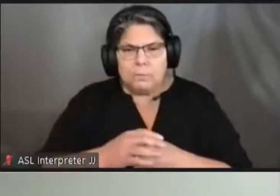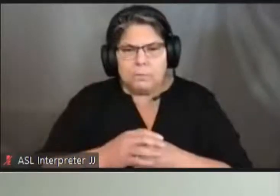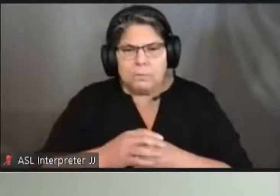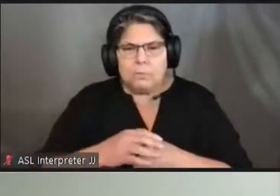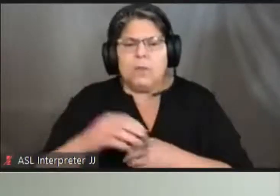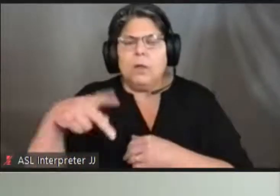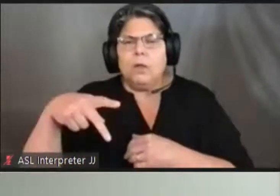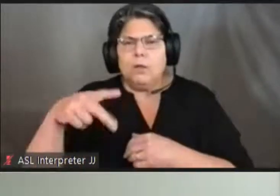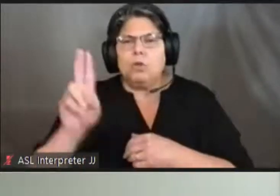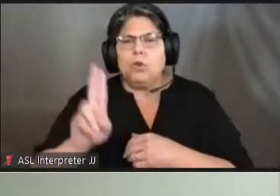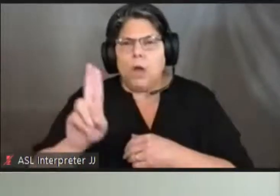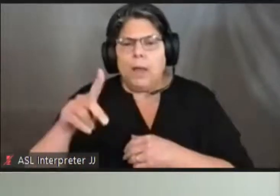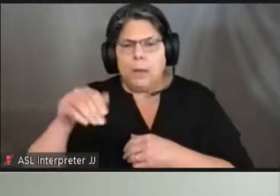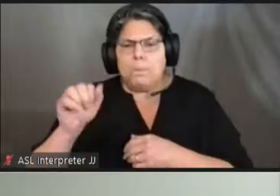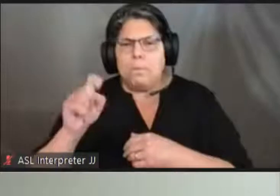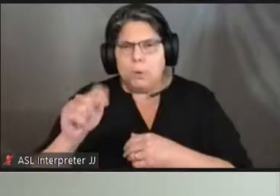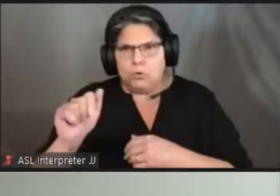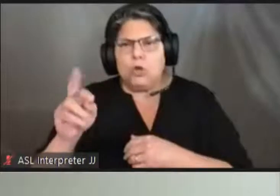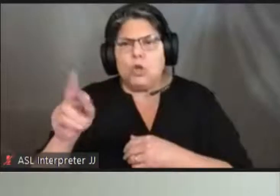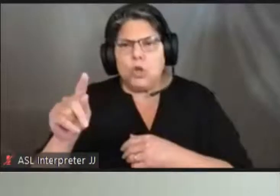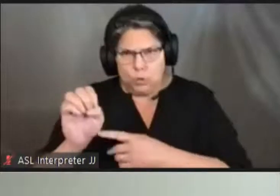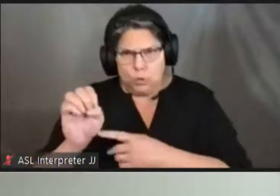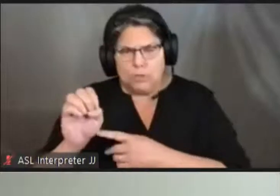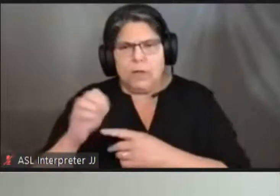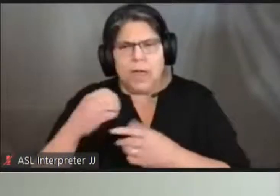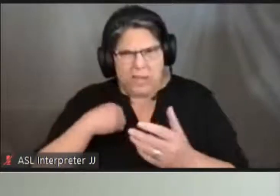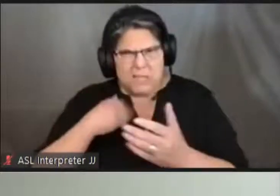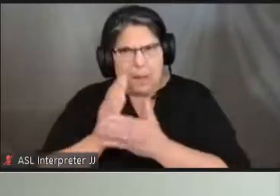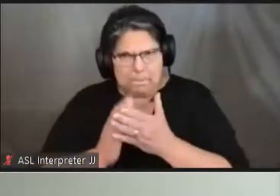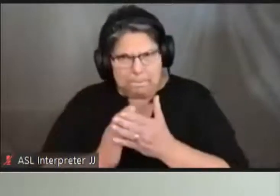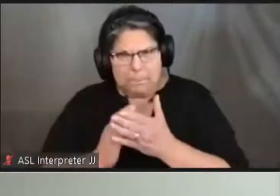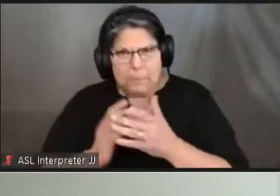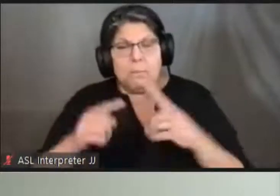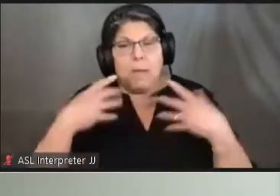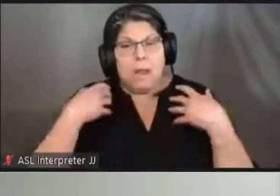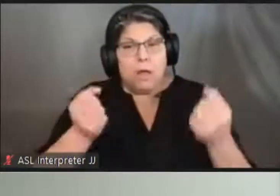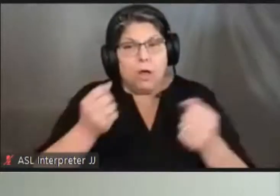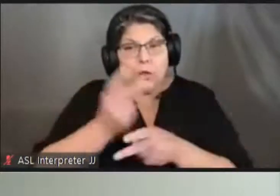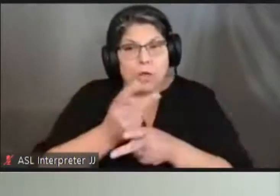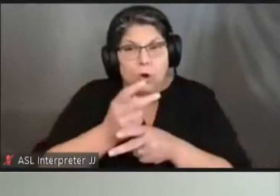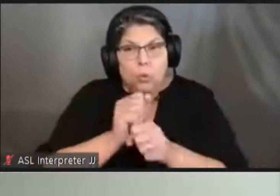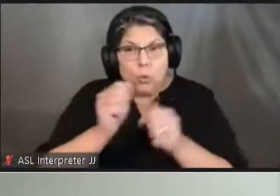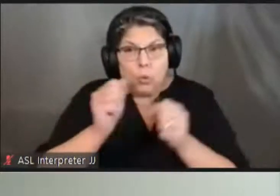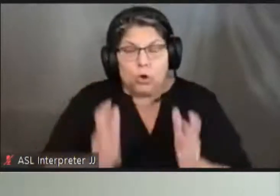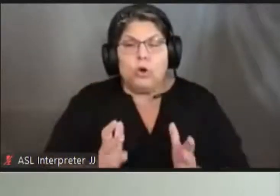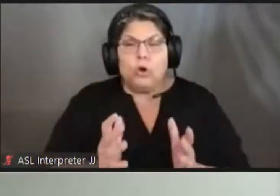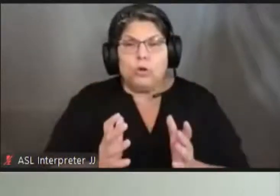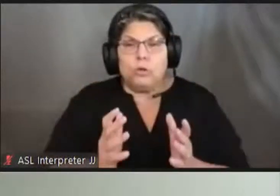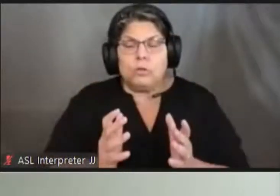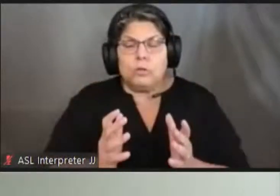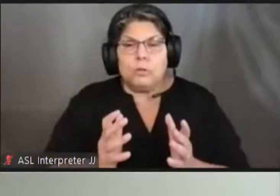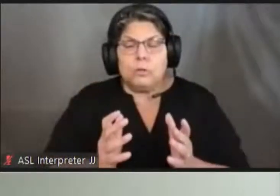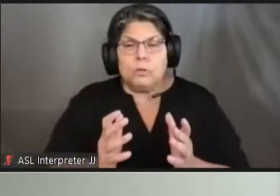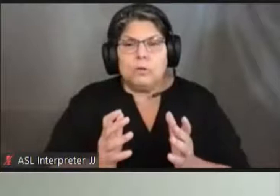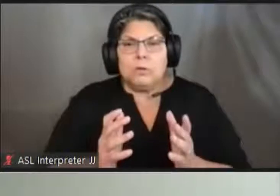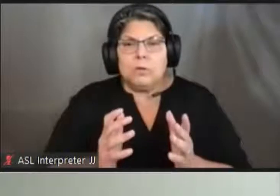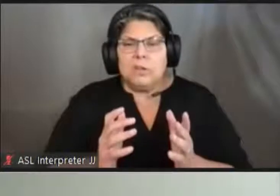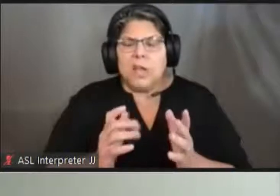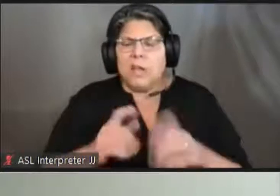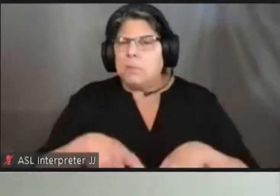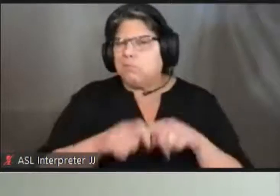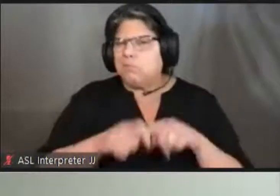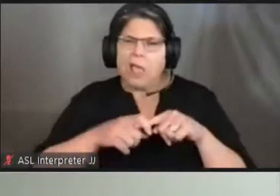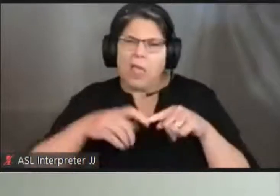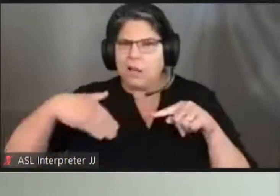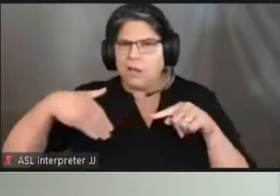by unvaccinated staff, and we are finding that healthcare workers have been delaying their